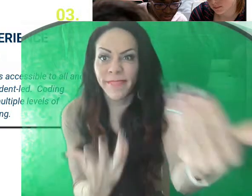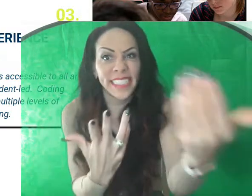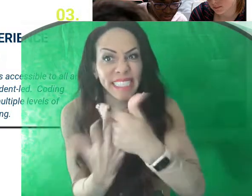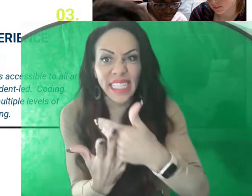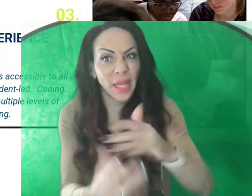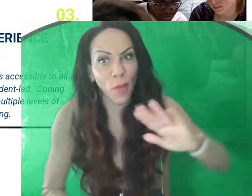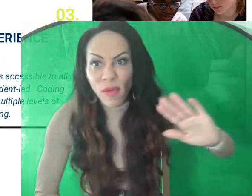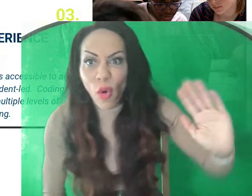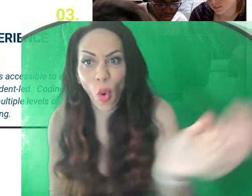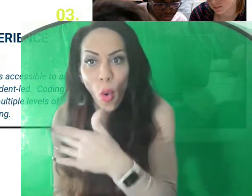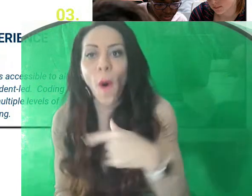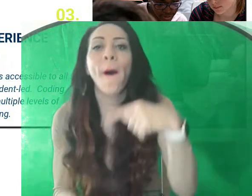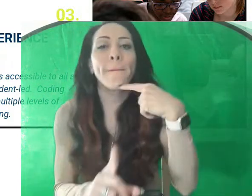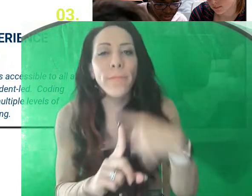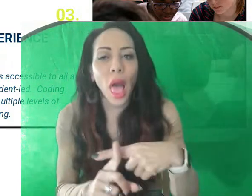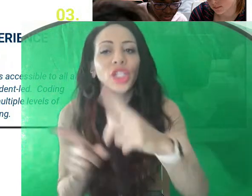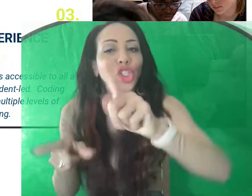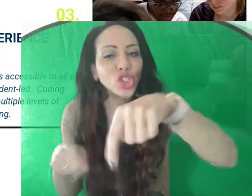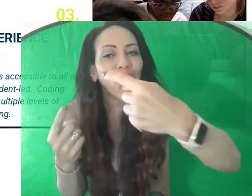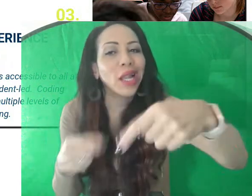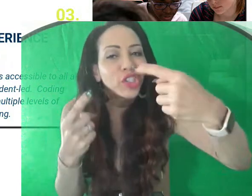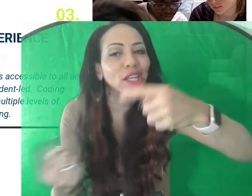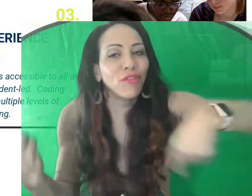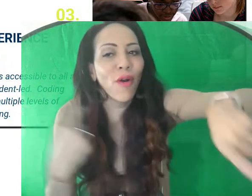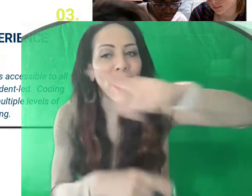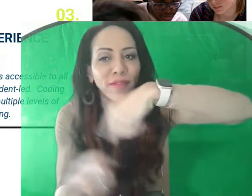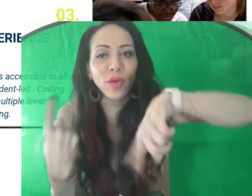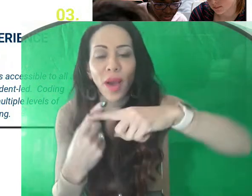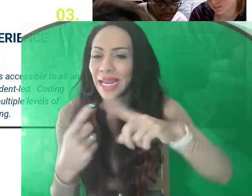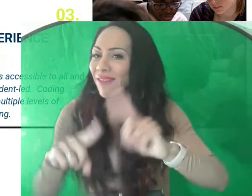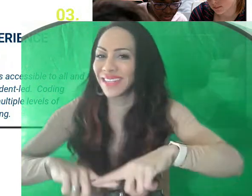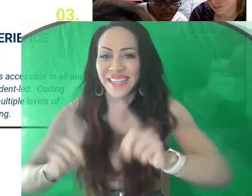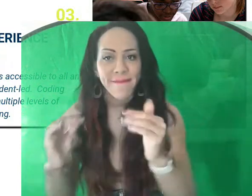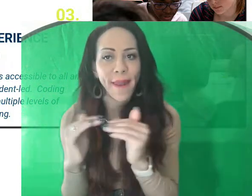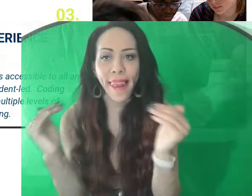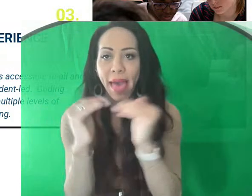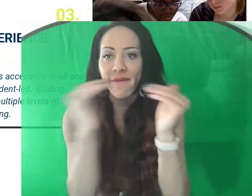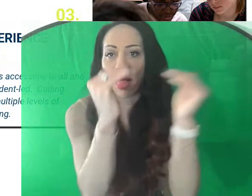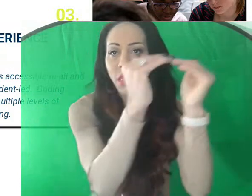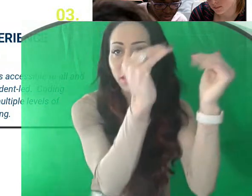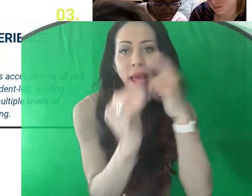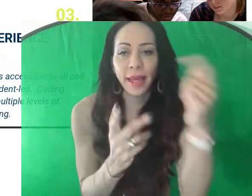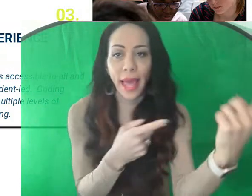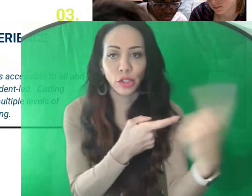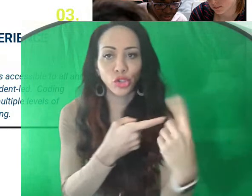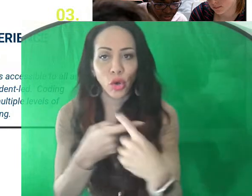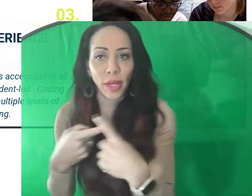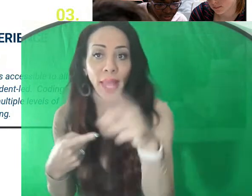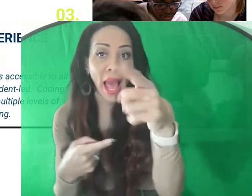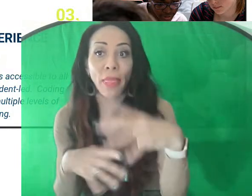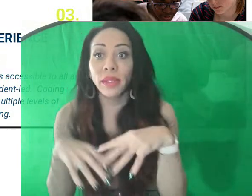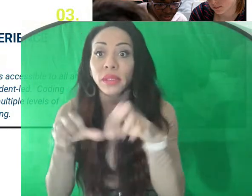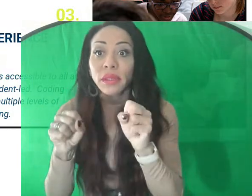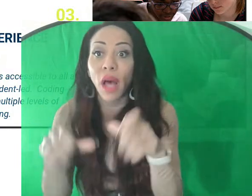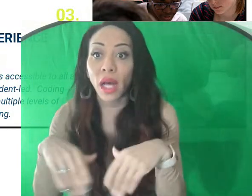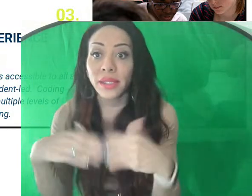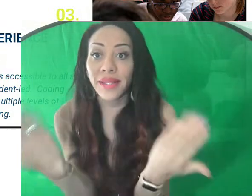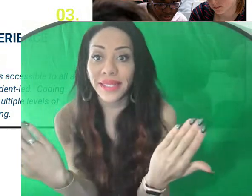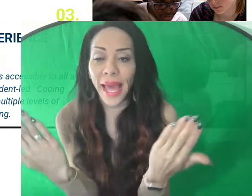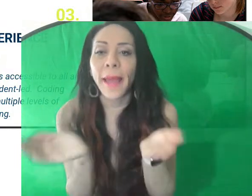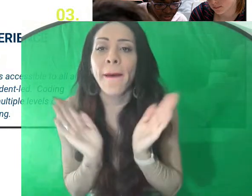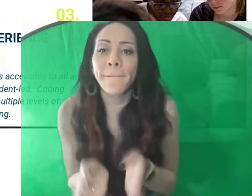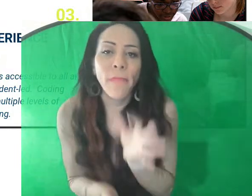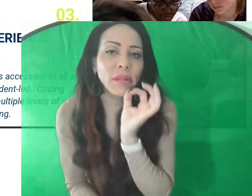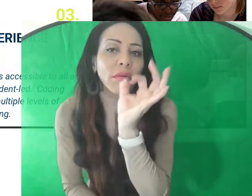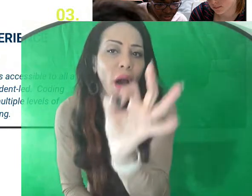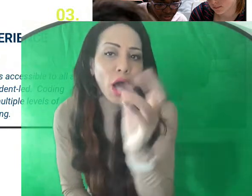So there's literally something for all levels. And we feel it's important to ask at the beginning of the day where people's skill sets lie, what they're